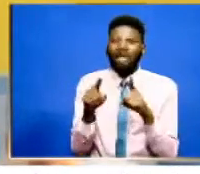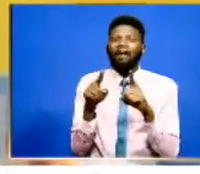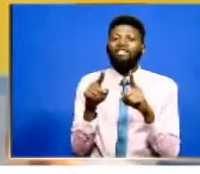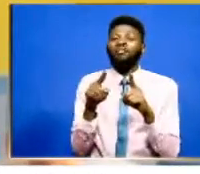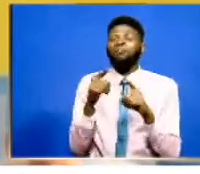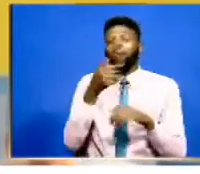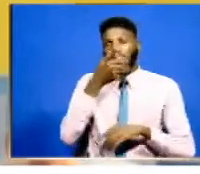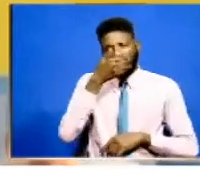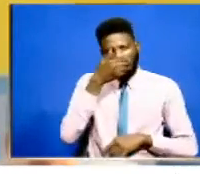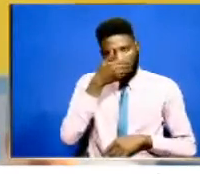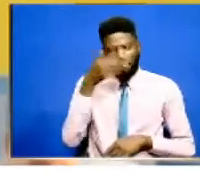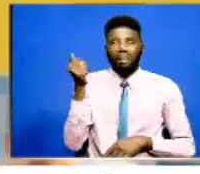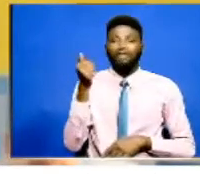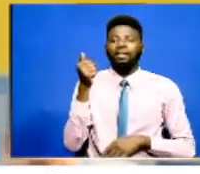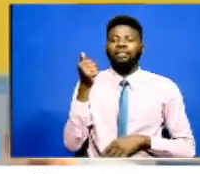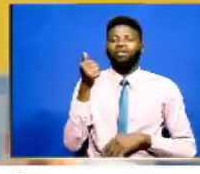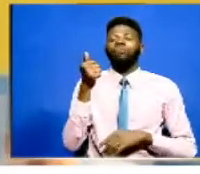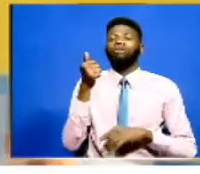best practice globally.